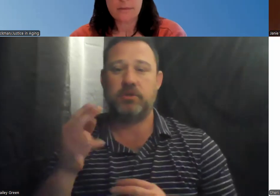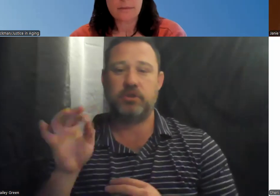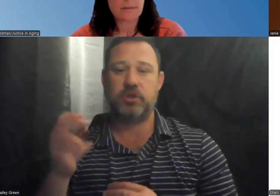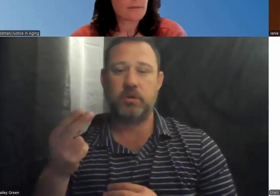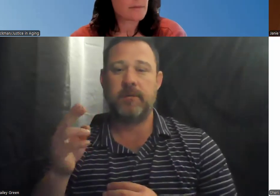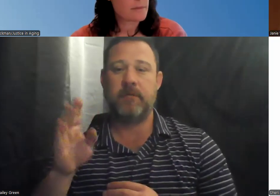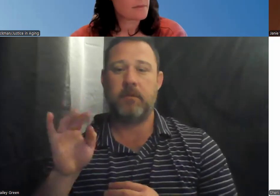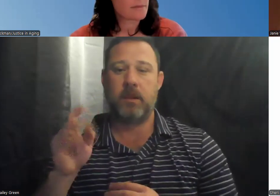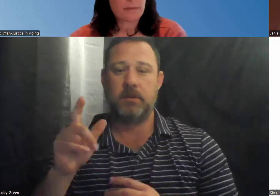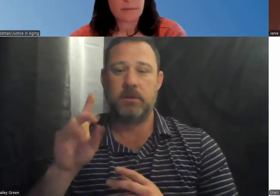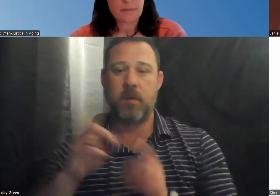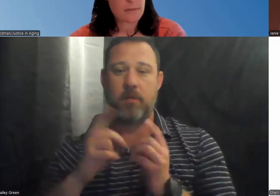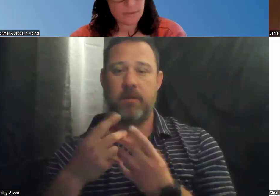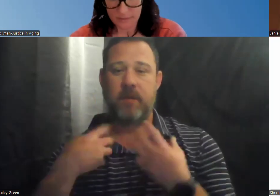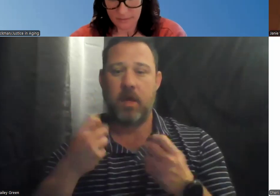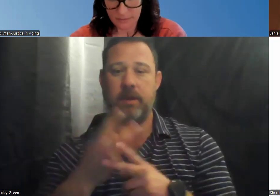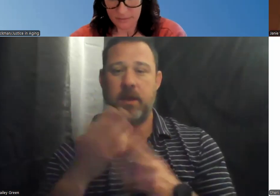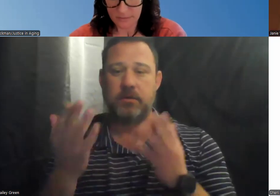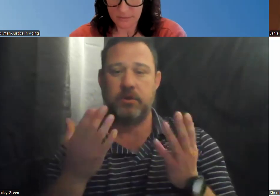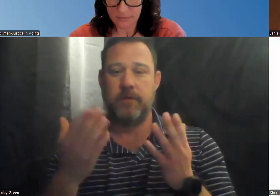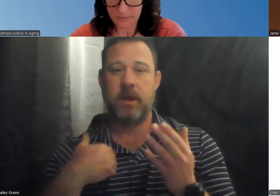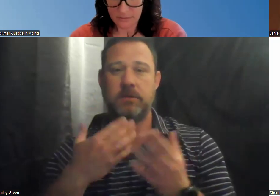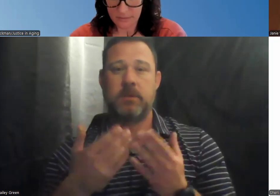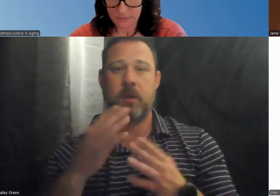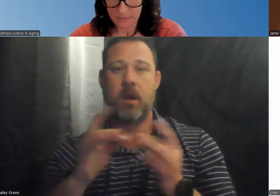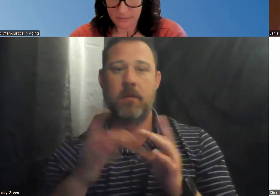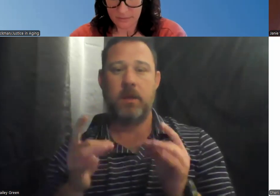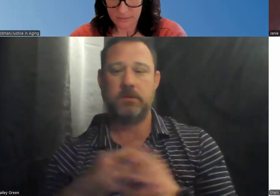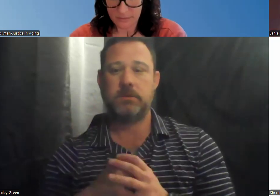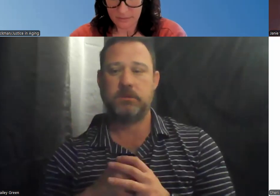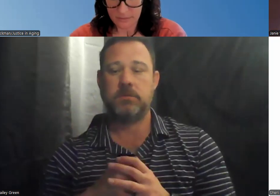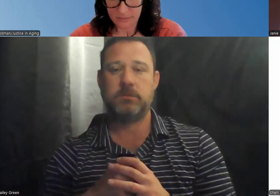with Department of Healthcare Services that has some comments he wants to share.